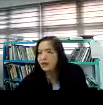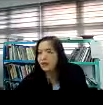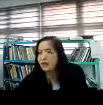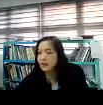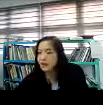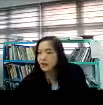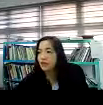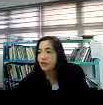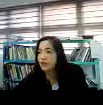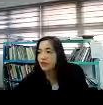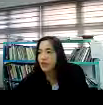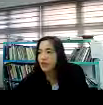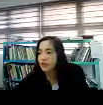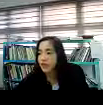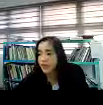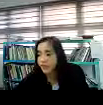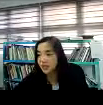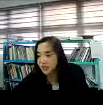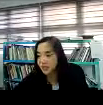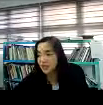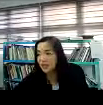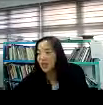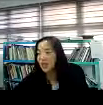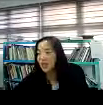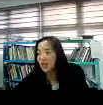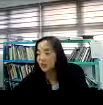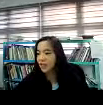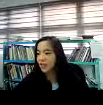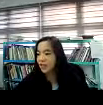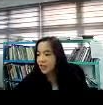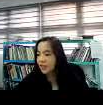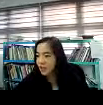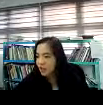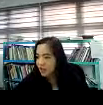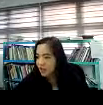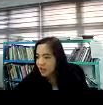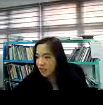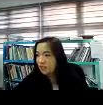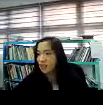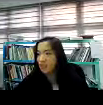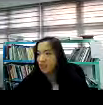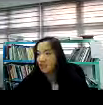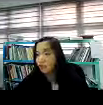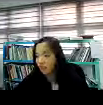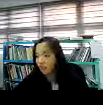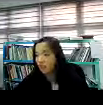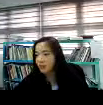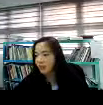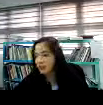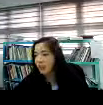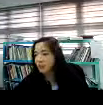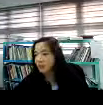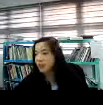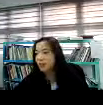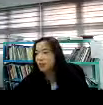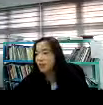collections from the different DOST-attached agencies. Kaya po, makikita niyo po dito, specific tayo sa location ng